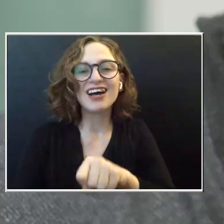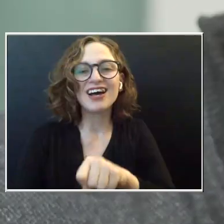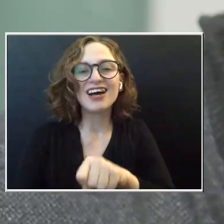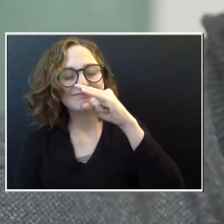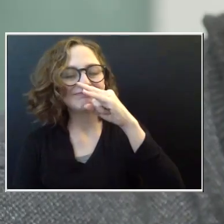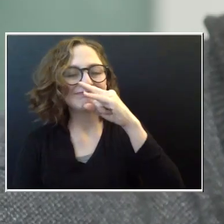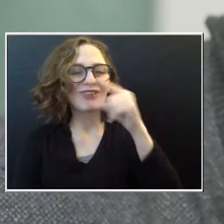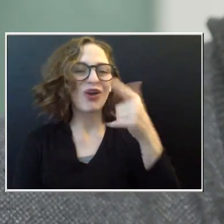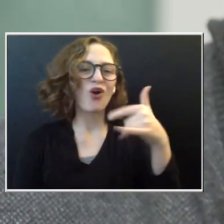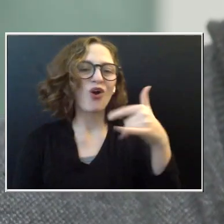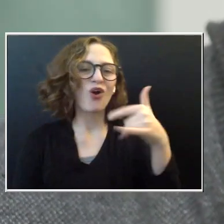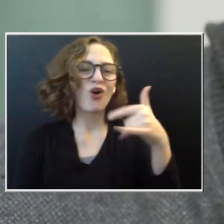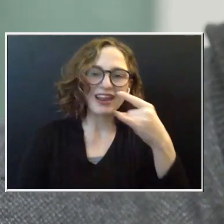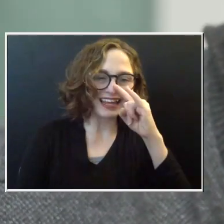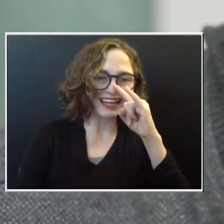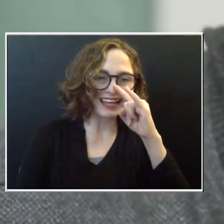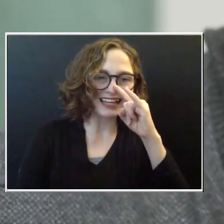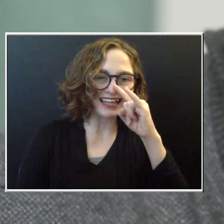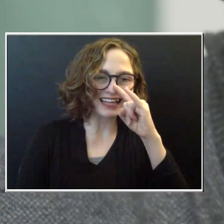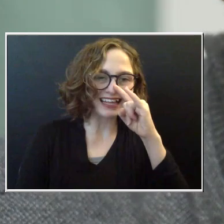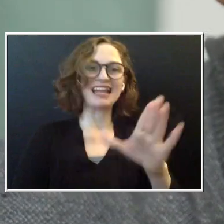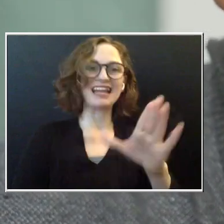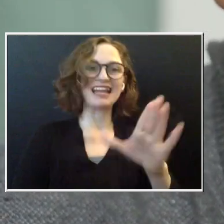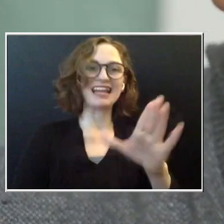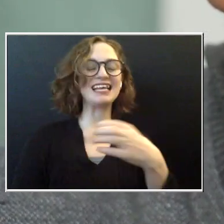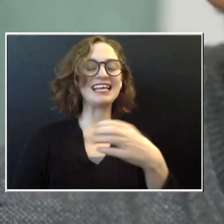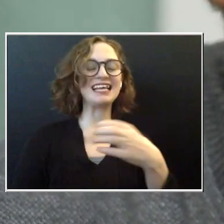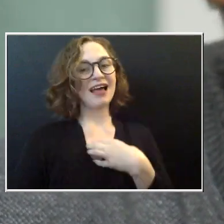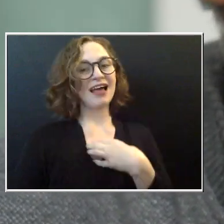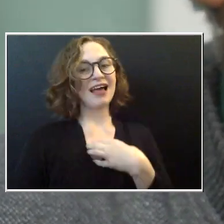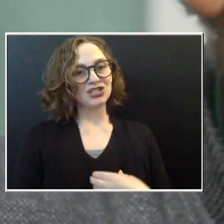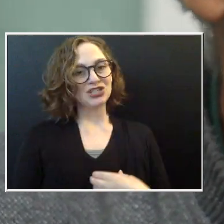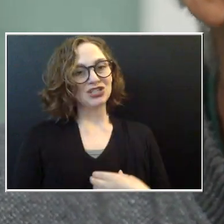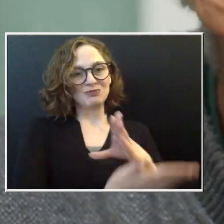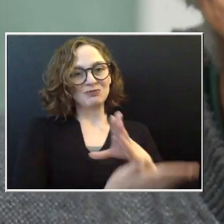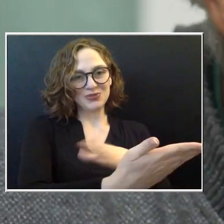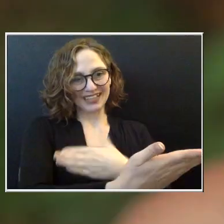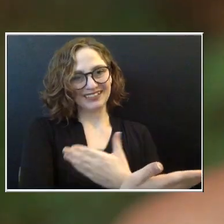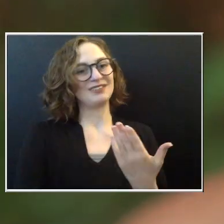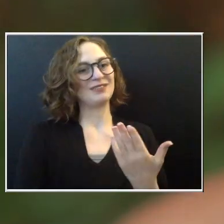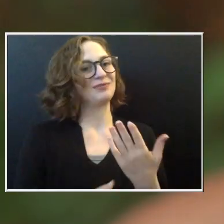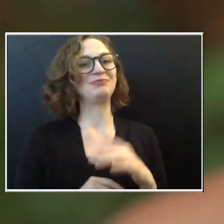Steve Martin would say, you can't be unhappy when you're playing the banjo.